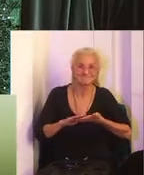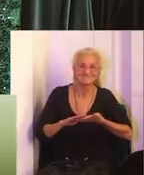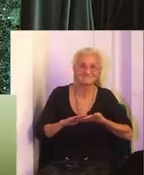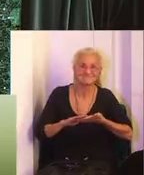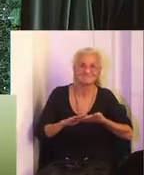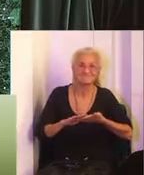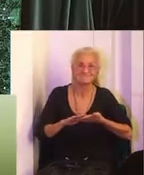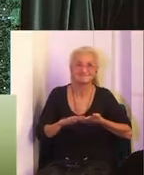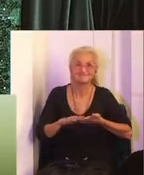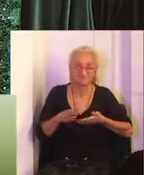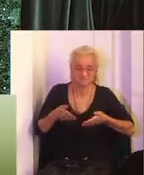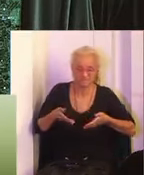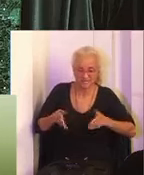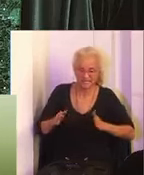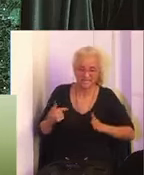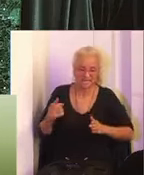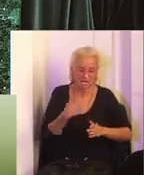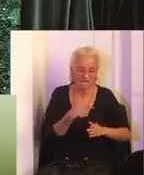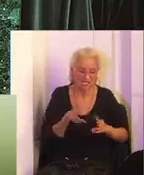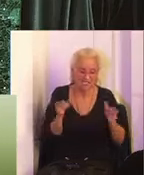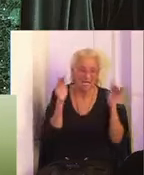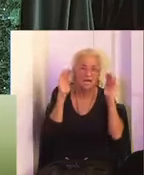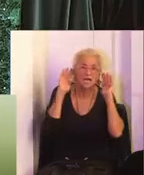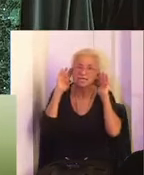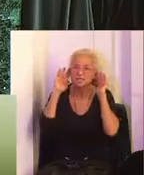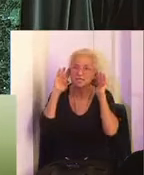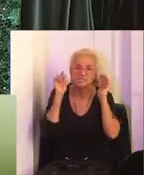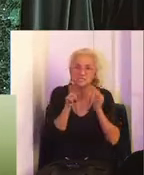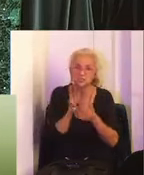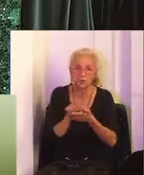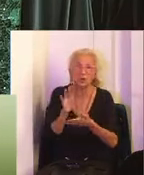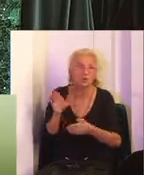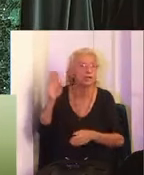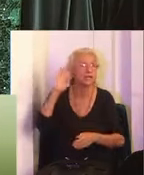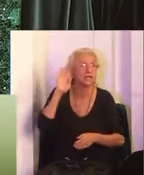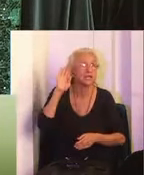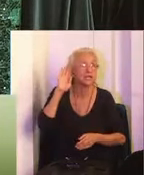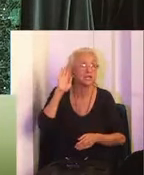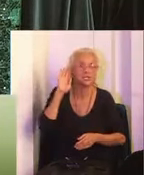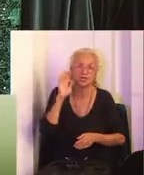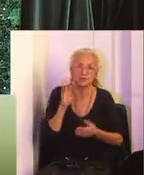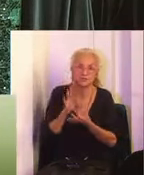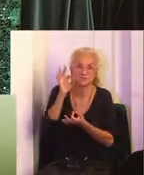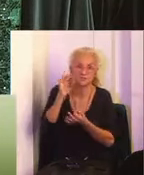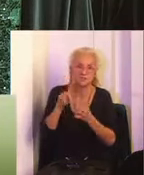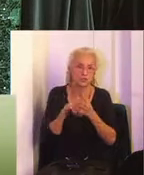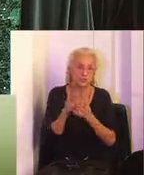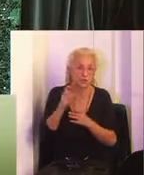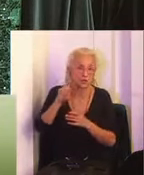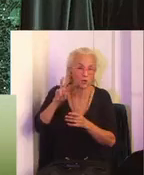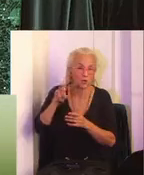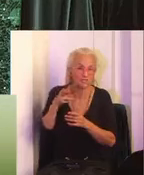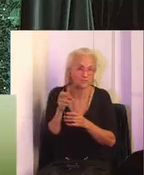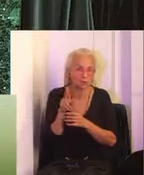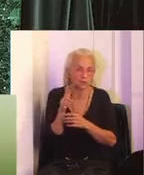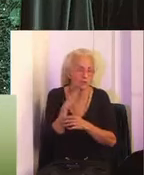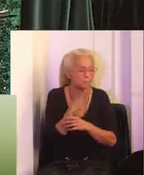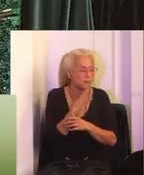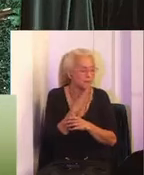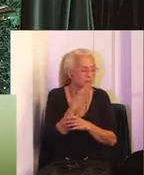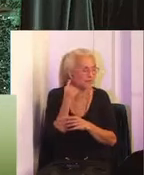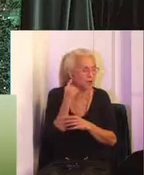And let's listen all this week, and I believe we'll hear the Spirit whispering, because it starts with a whisper, whispering